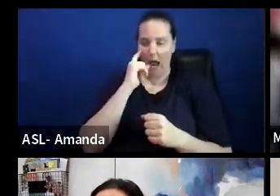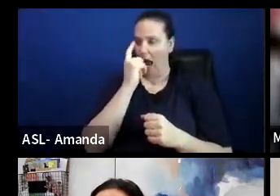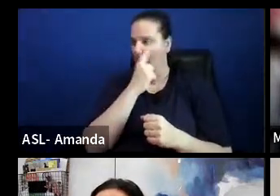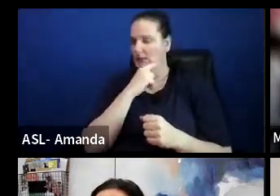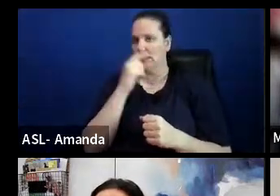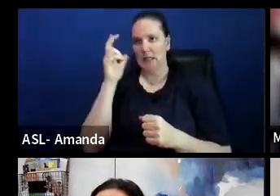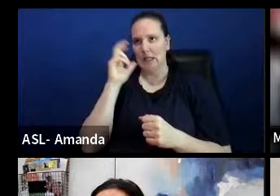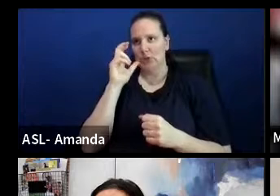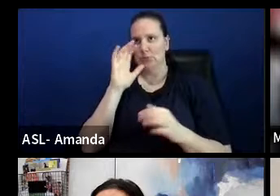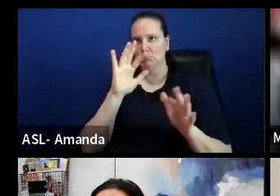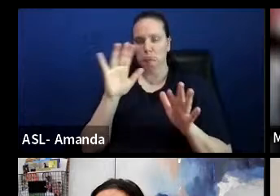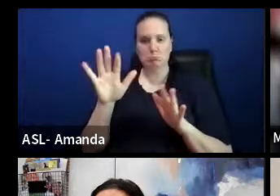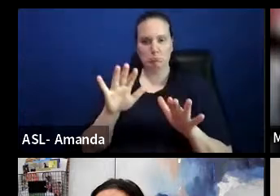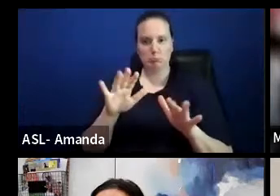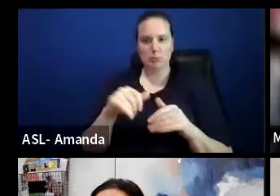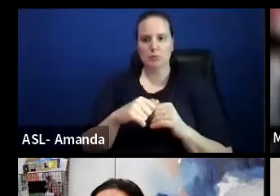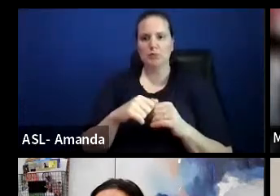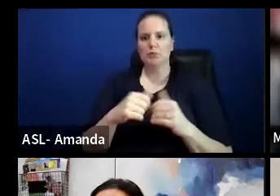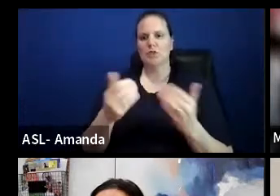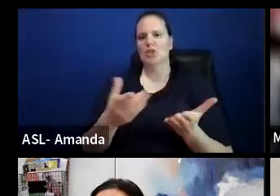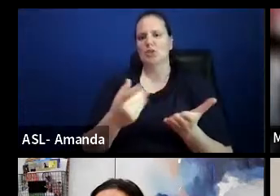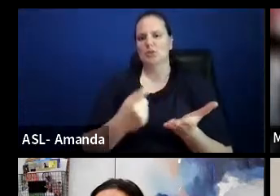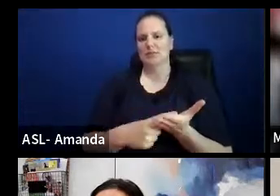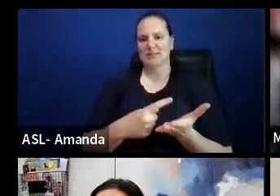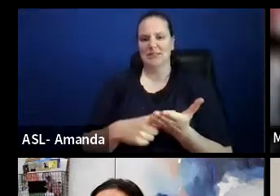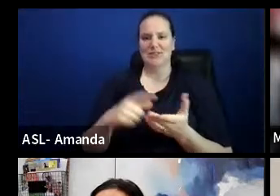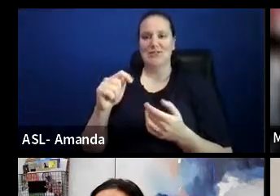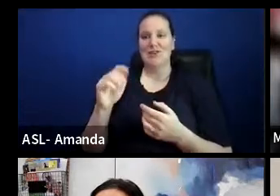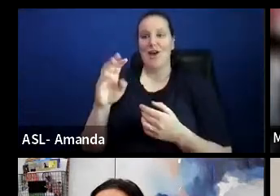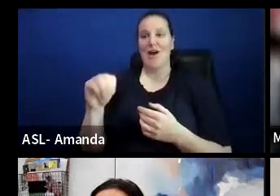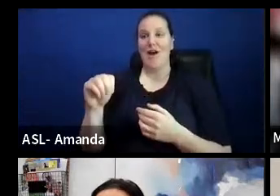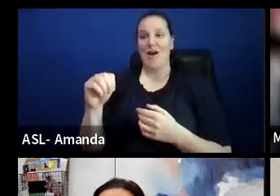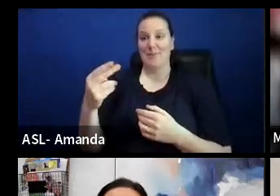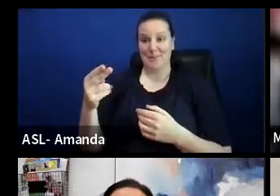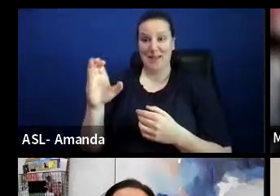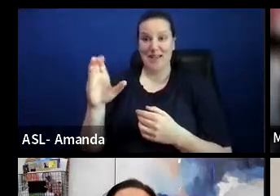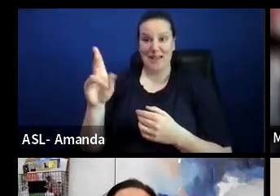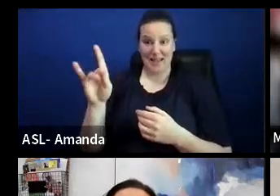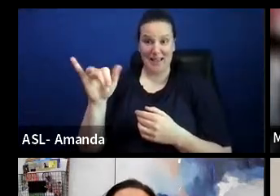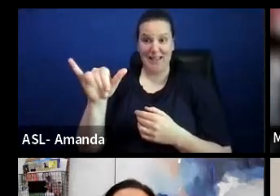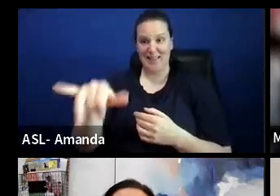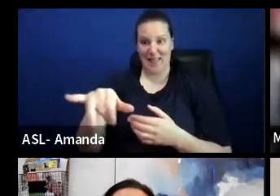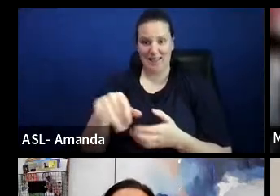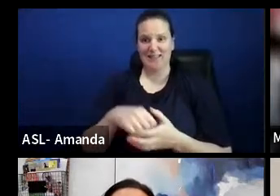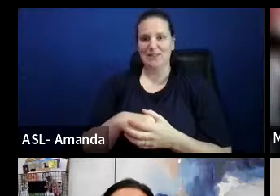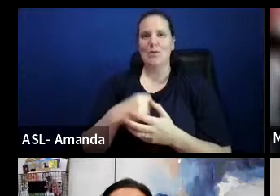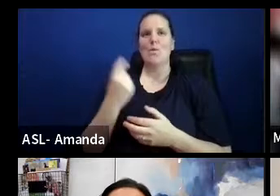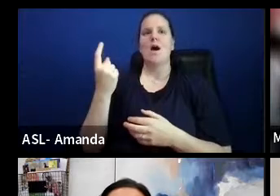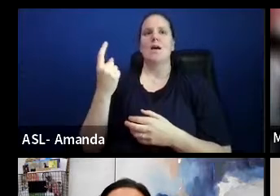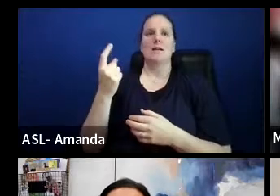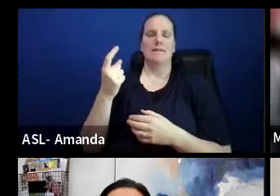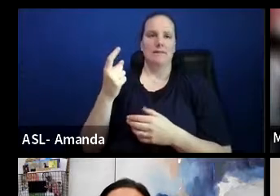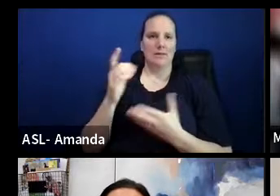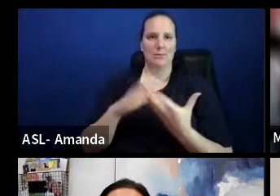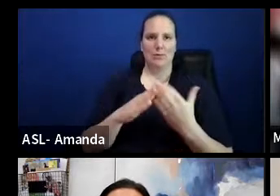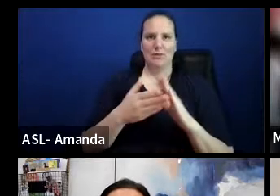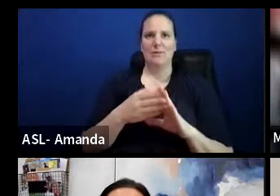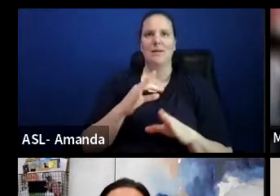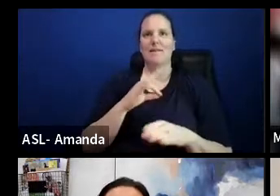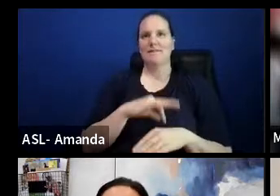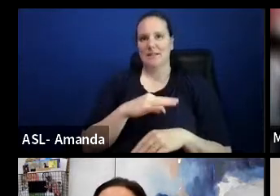ears to hear the discussion. Tom Hickey is one of the community